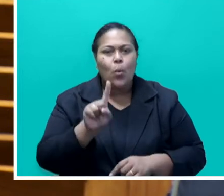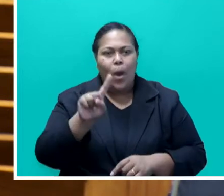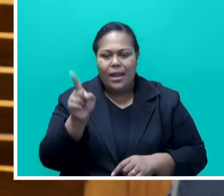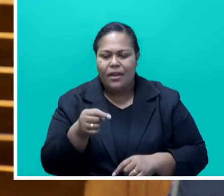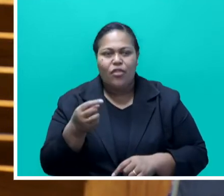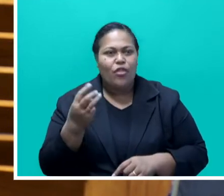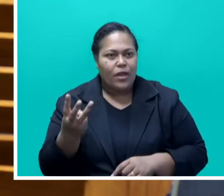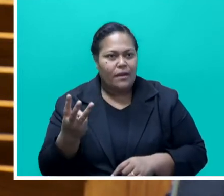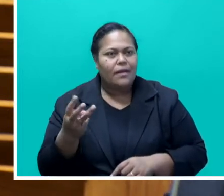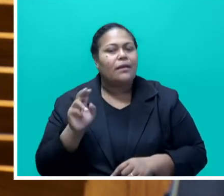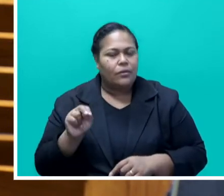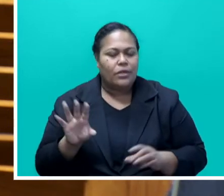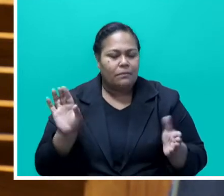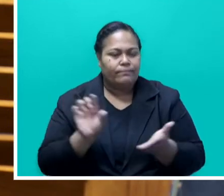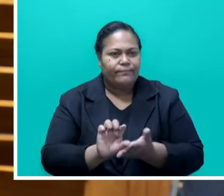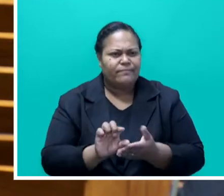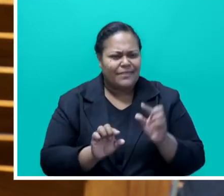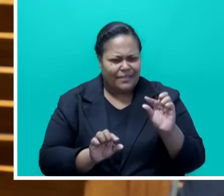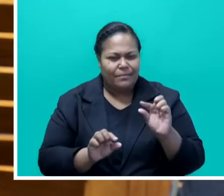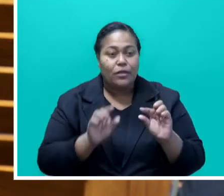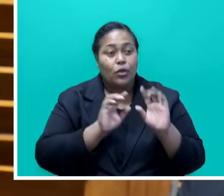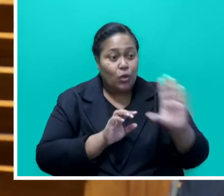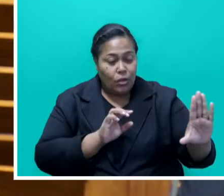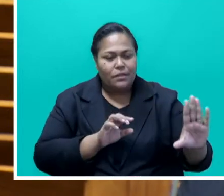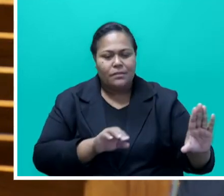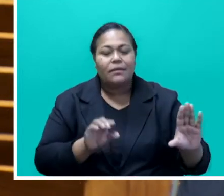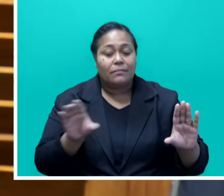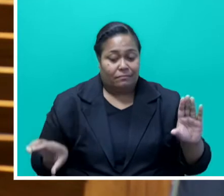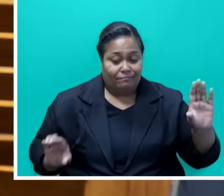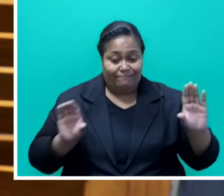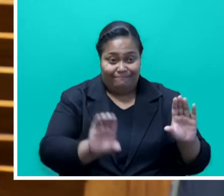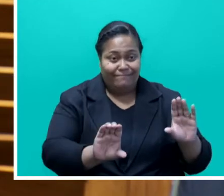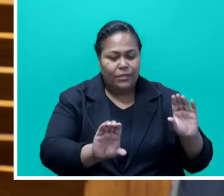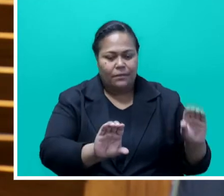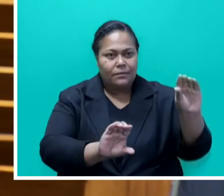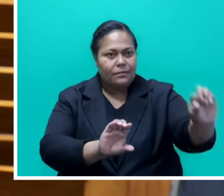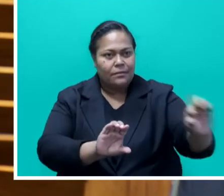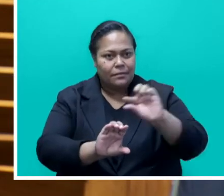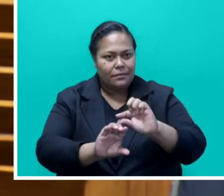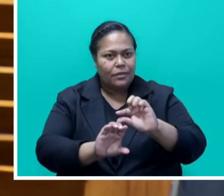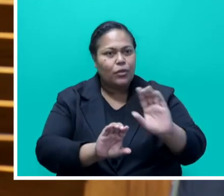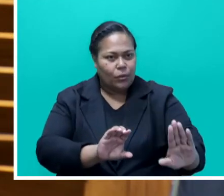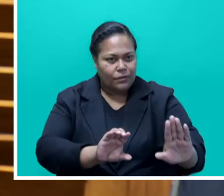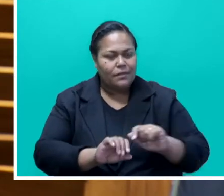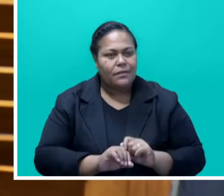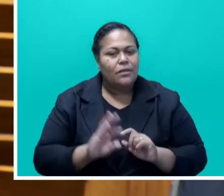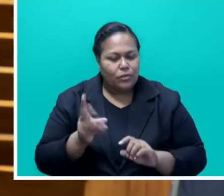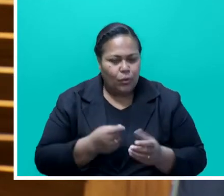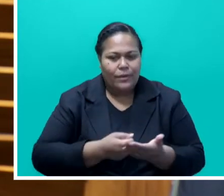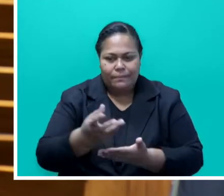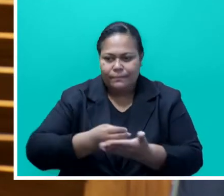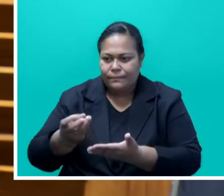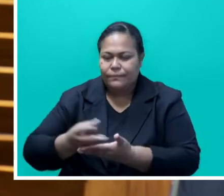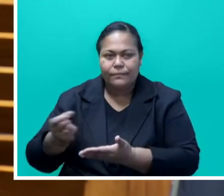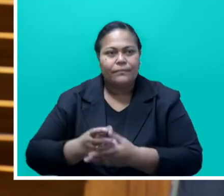game. And we are accountable and transparent. We have a duty of care to our taxpayers, ensuring that every dollar spent is